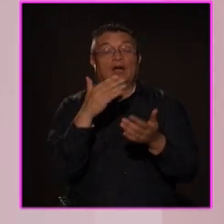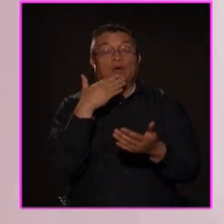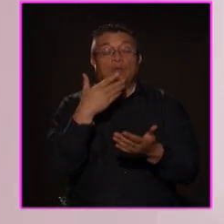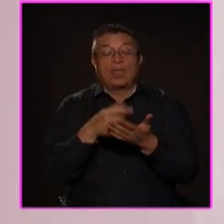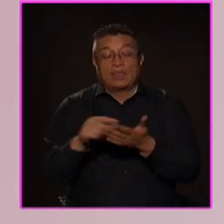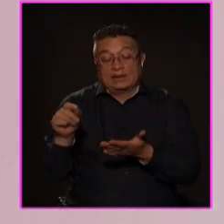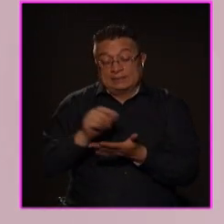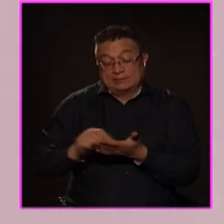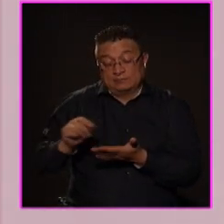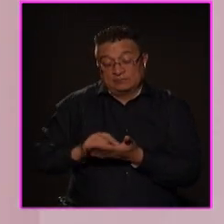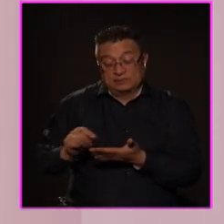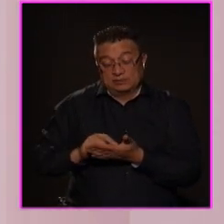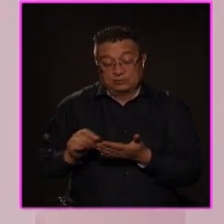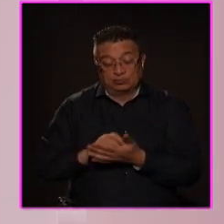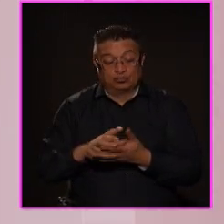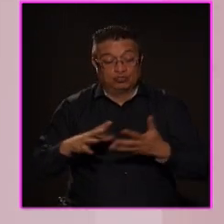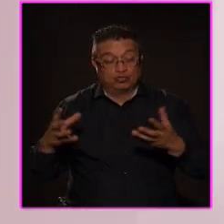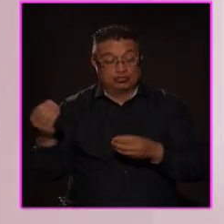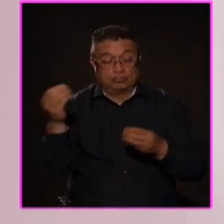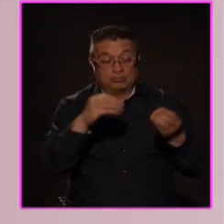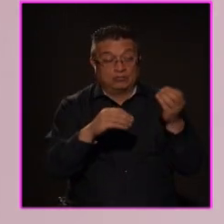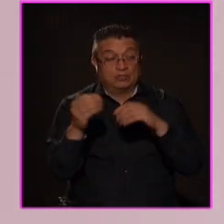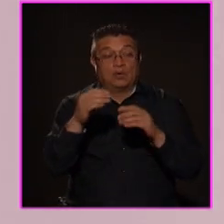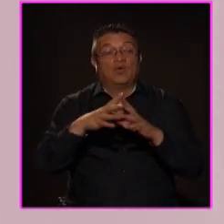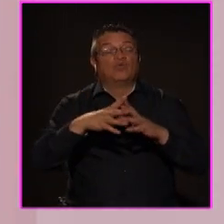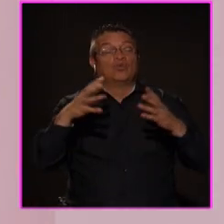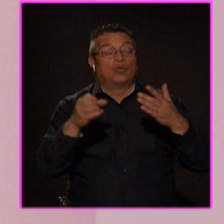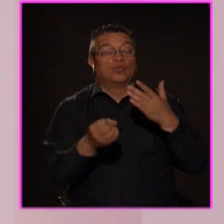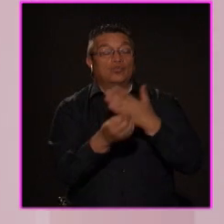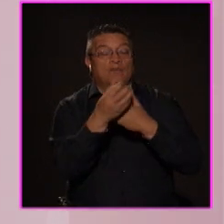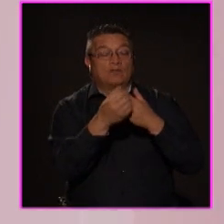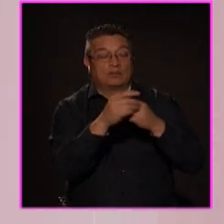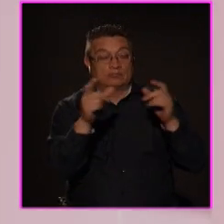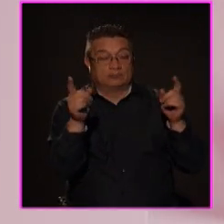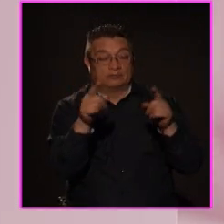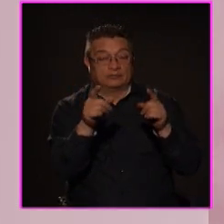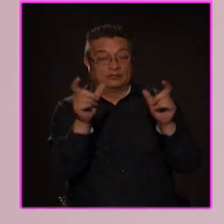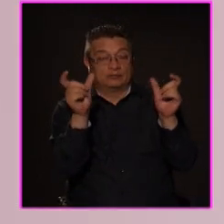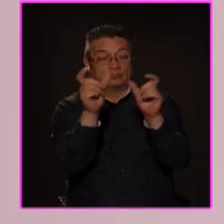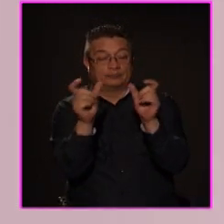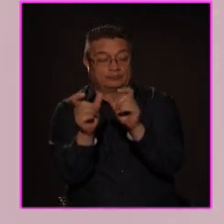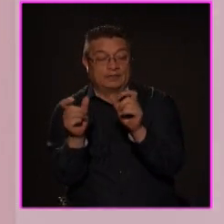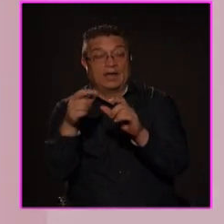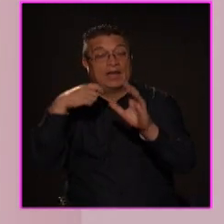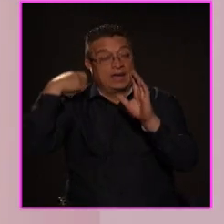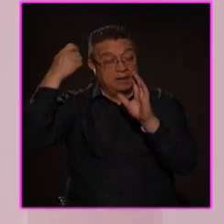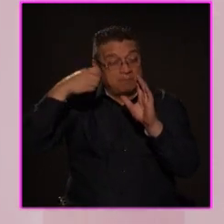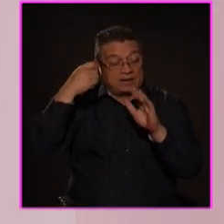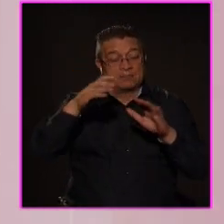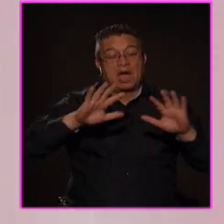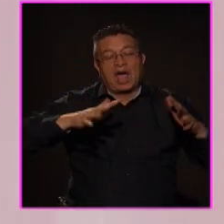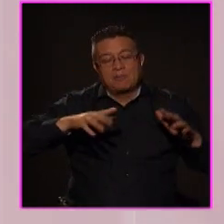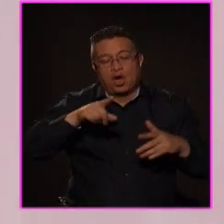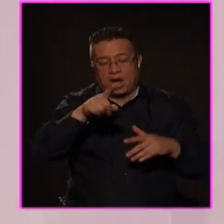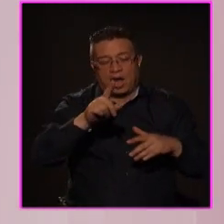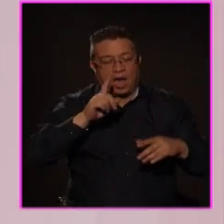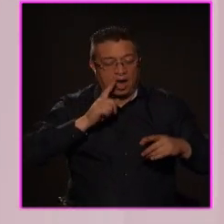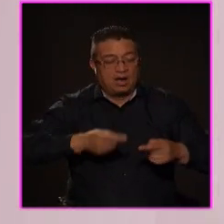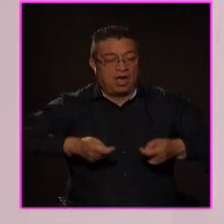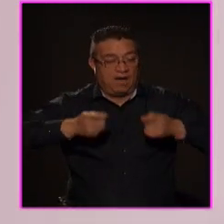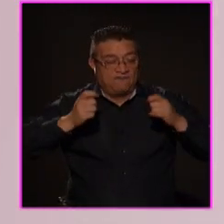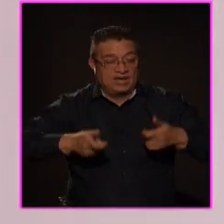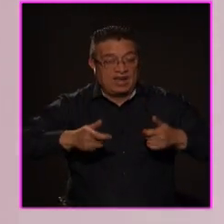new images or content and so on, perhaps there are important skills that they will not develop because they